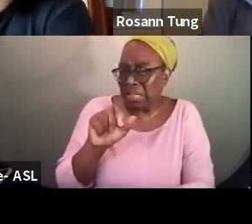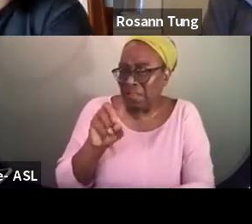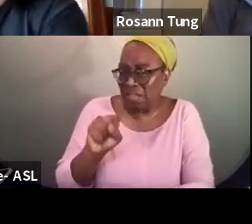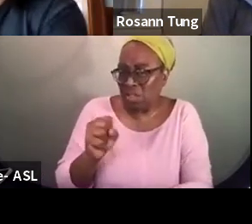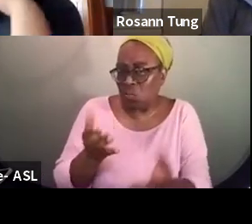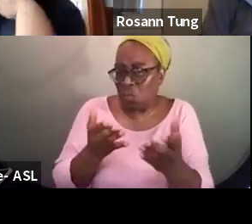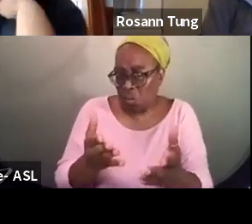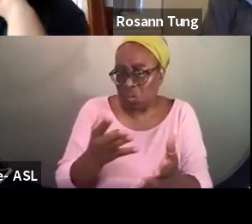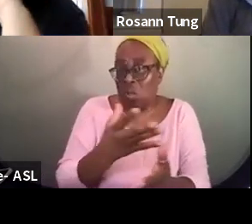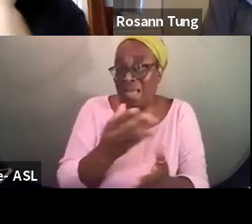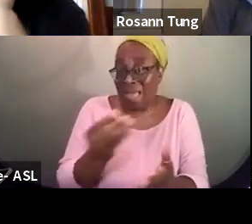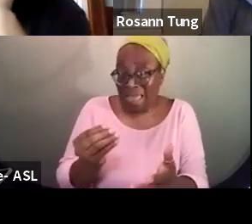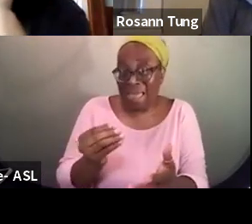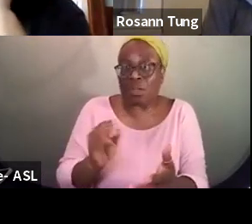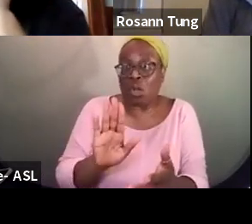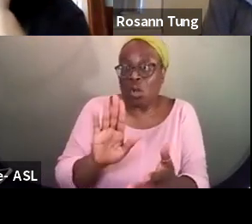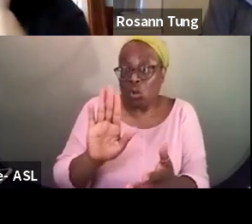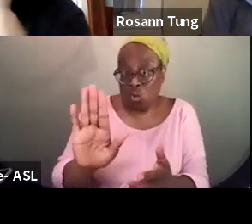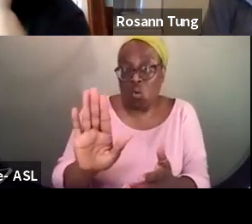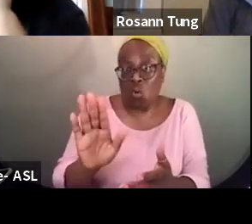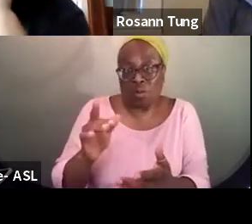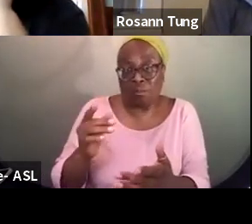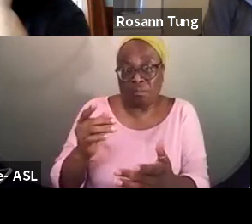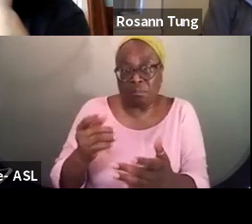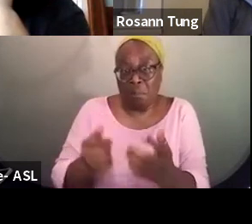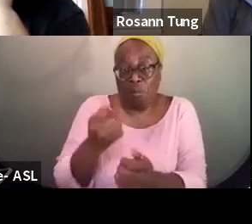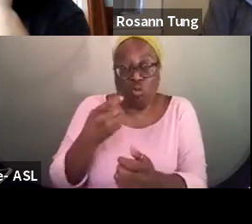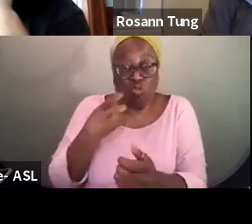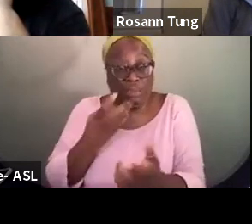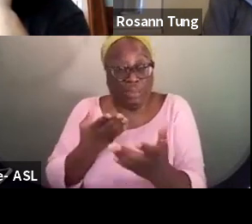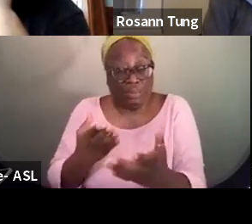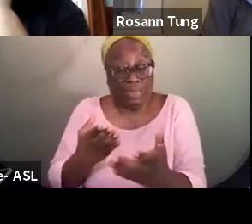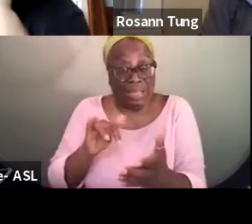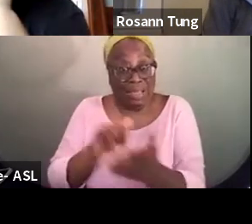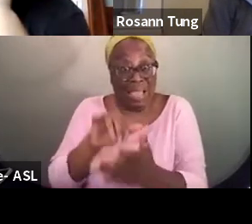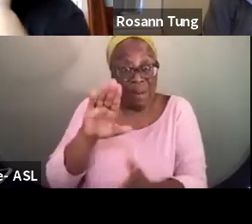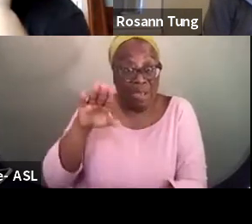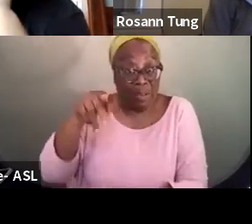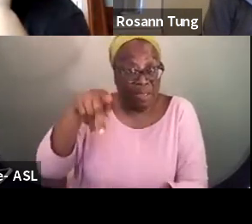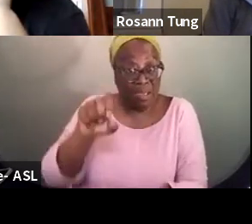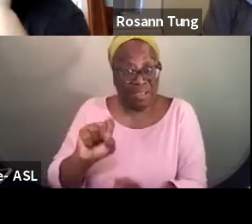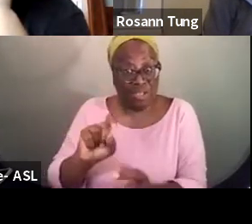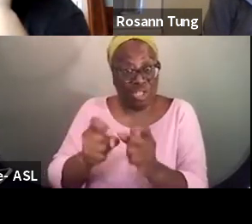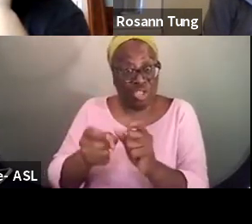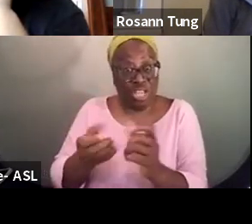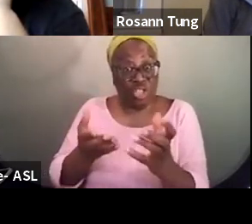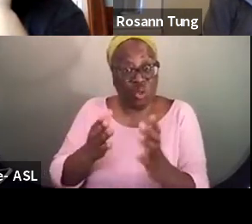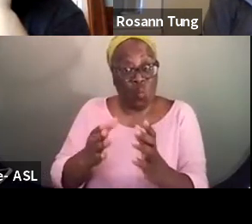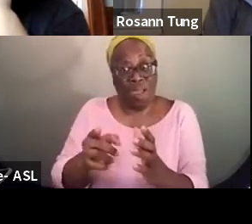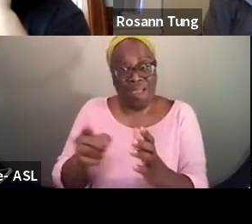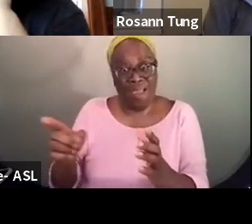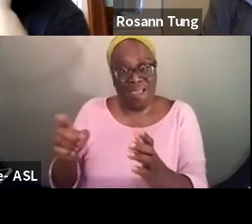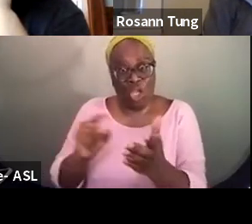support what I believe you were just suggesting, Mr. Contenpasis, that BPS change the manner in which it grades